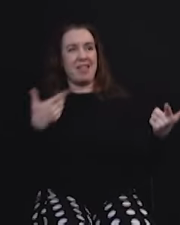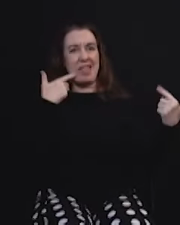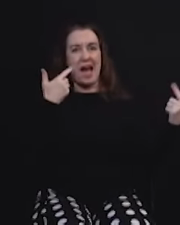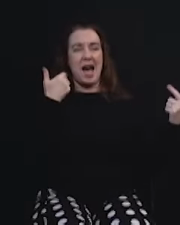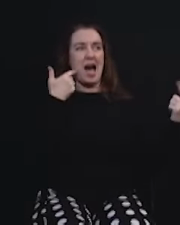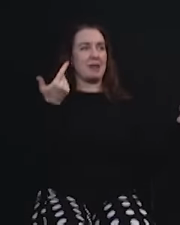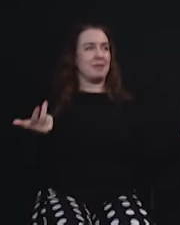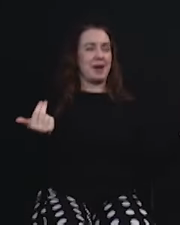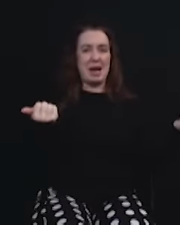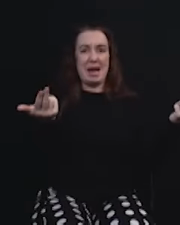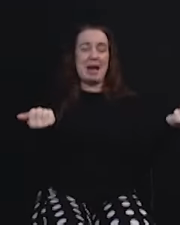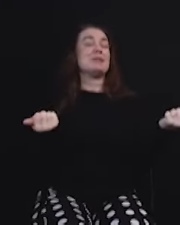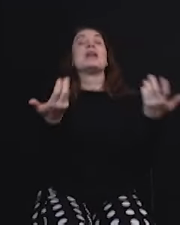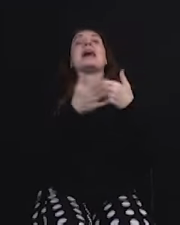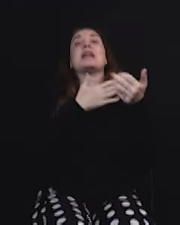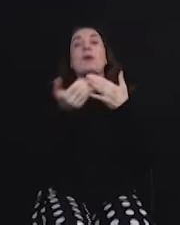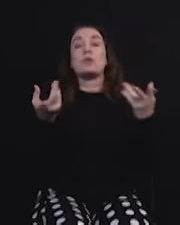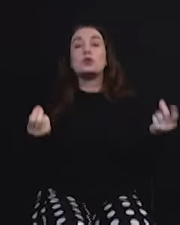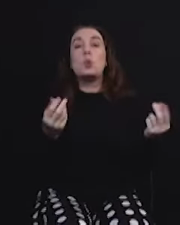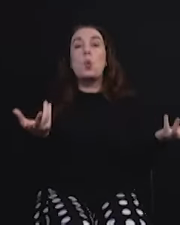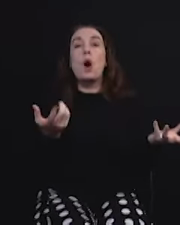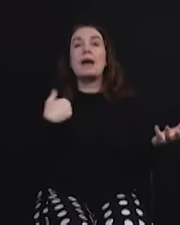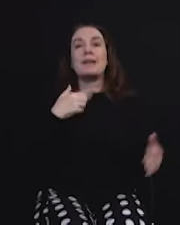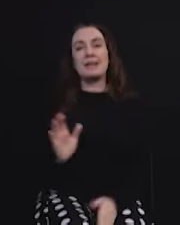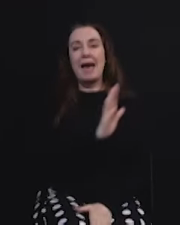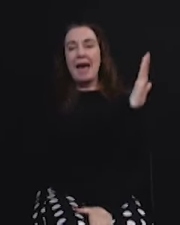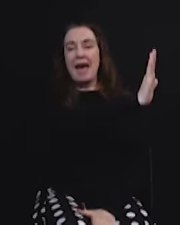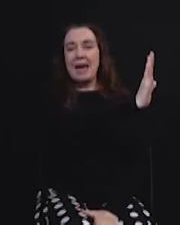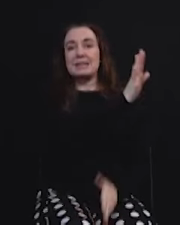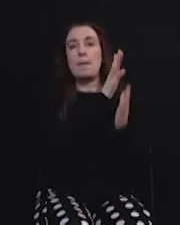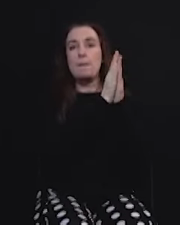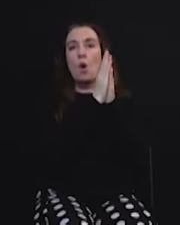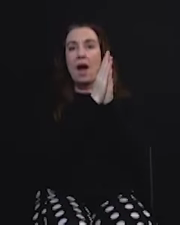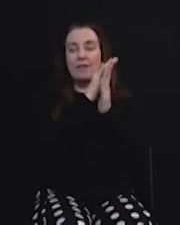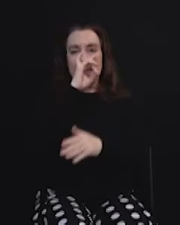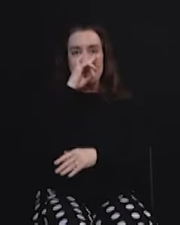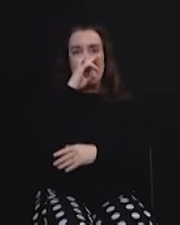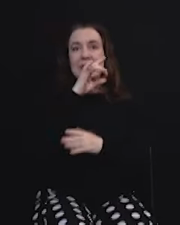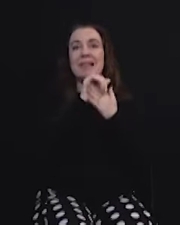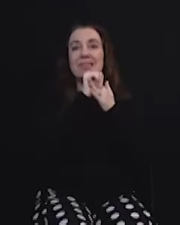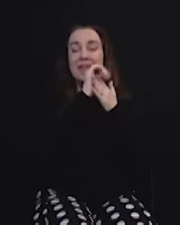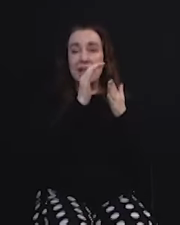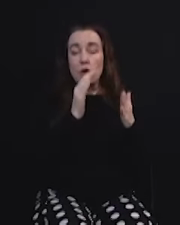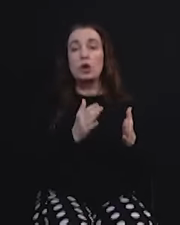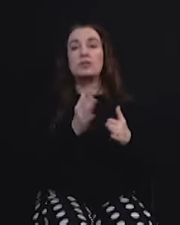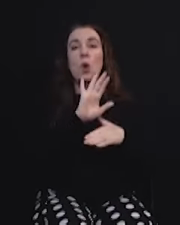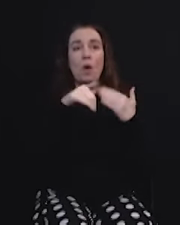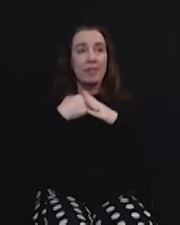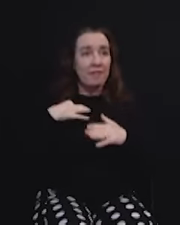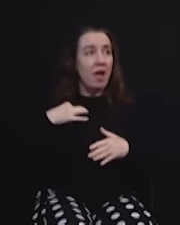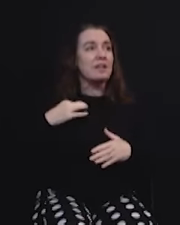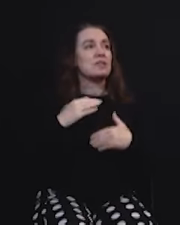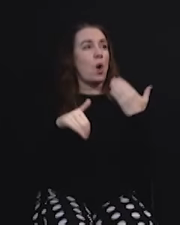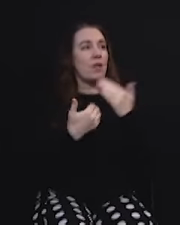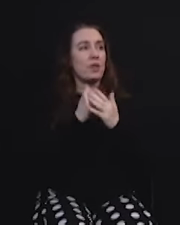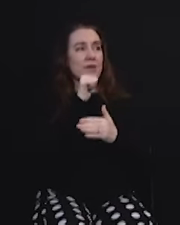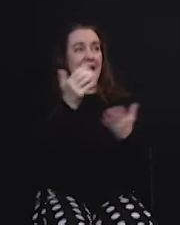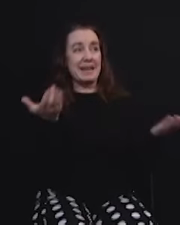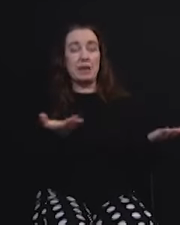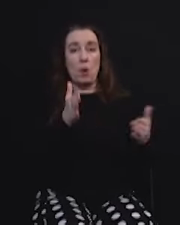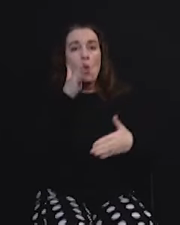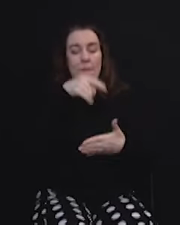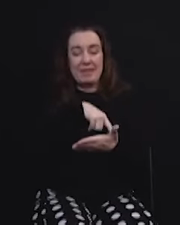So anyway, all right, so here's what we're going to do. I want you to extend your hands. Let's pray over these kids, these leaders, and all those that aren't with us this morning but will